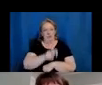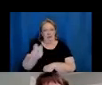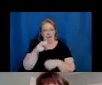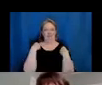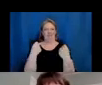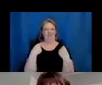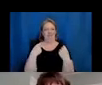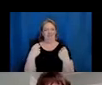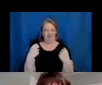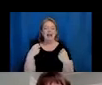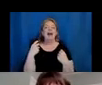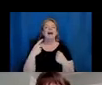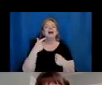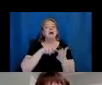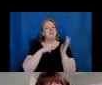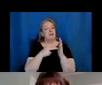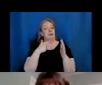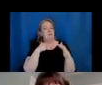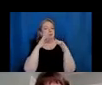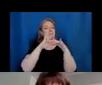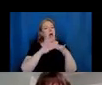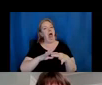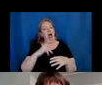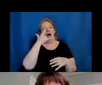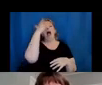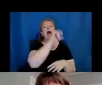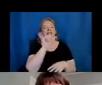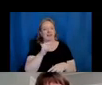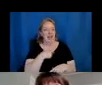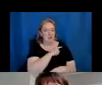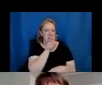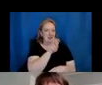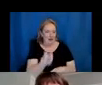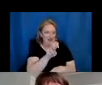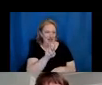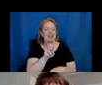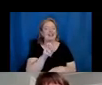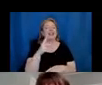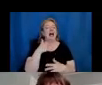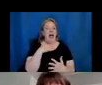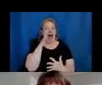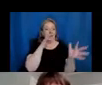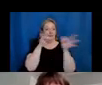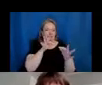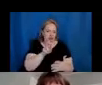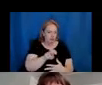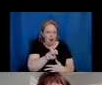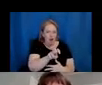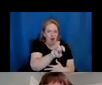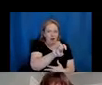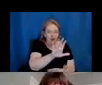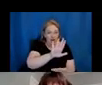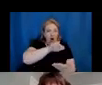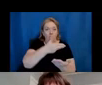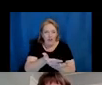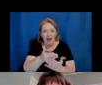both Valerie and I will share some travel notes before today's speaker, Sasha, presents on the life, home, and work of Chaim Gross.